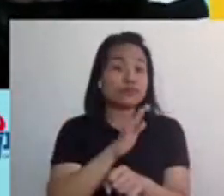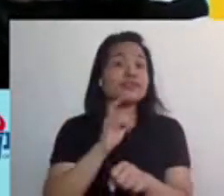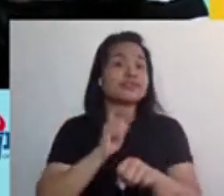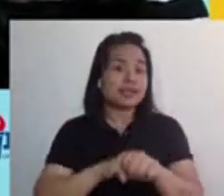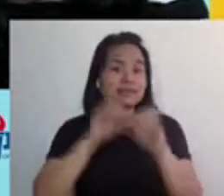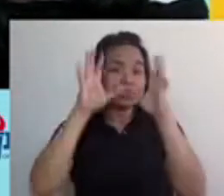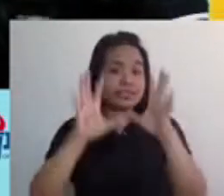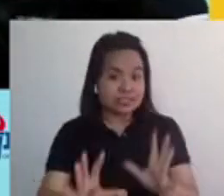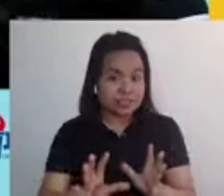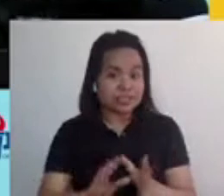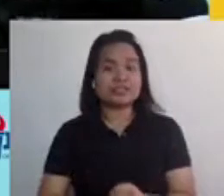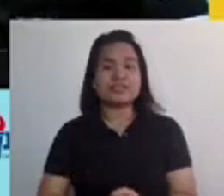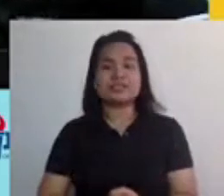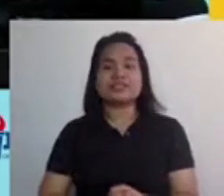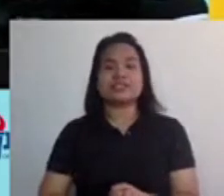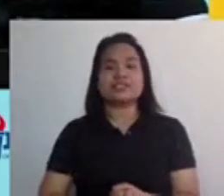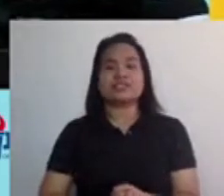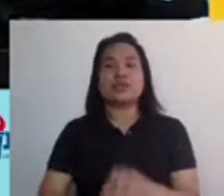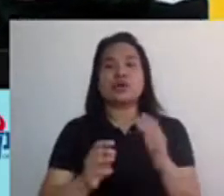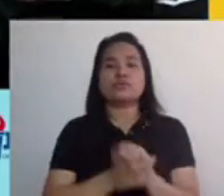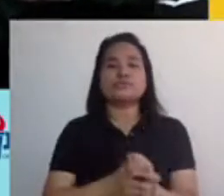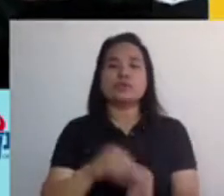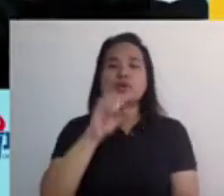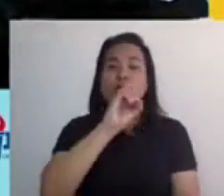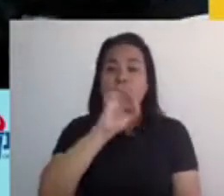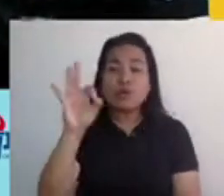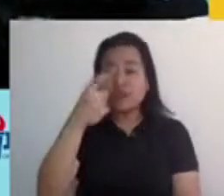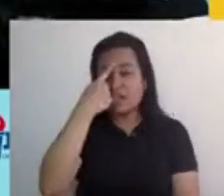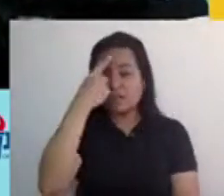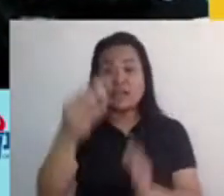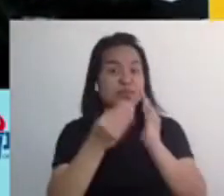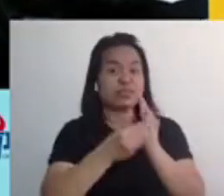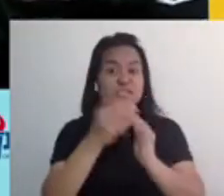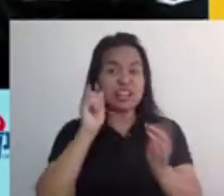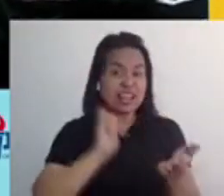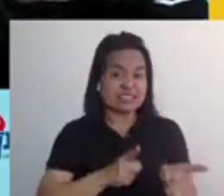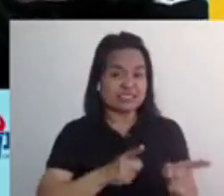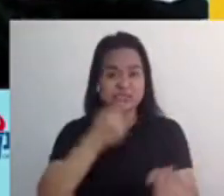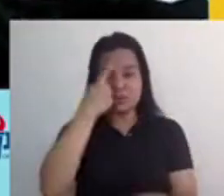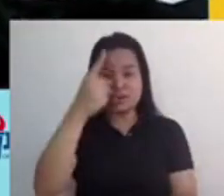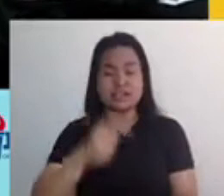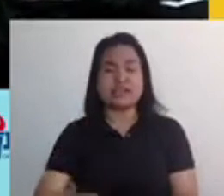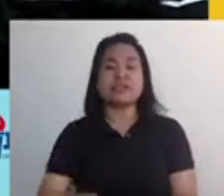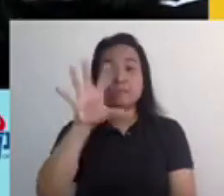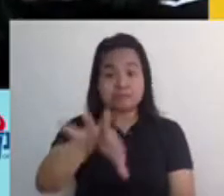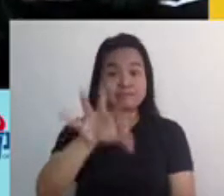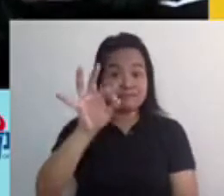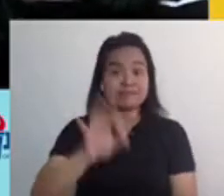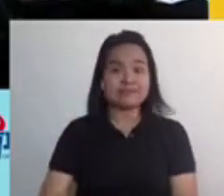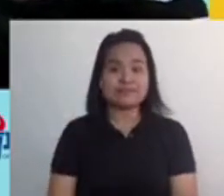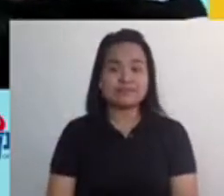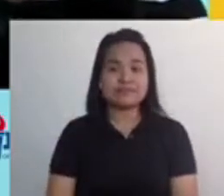the recommended mode for classroom observation in your context. So even though we